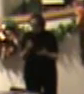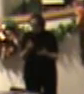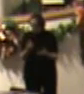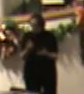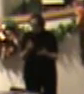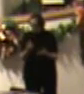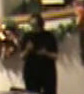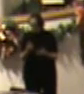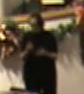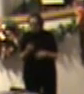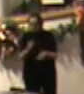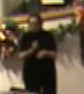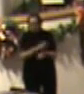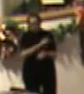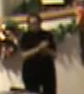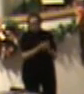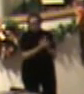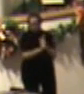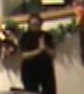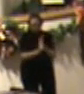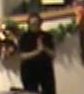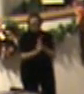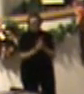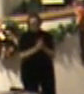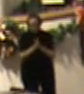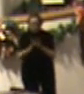their talents and passion for his work.